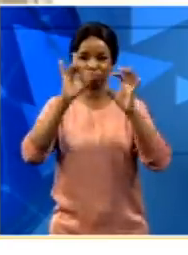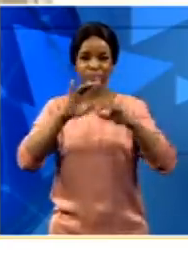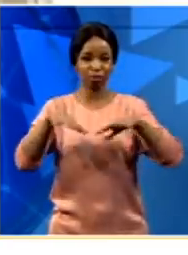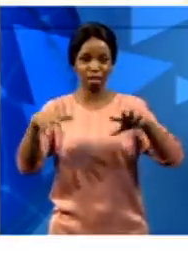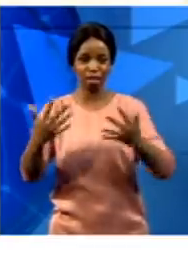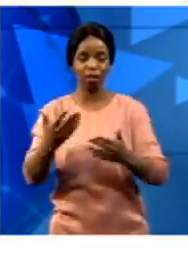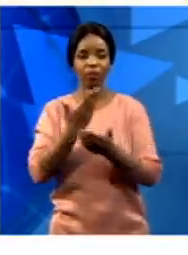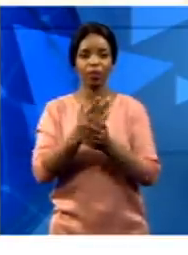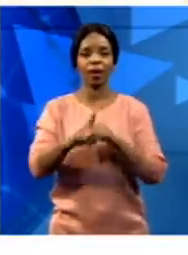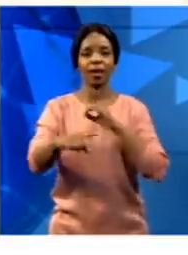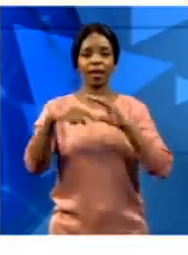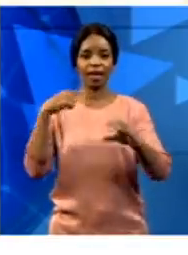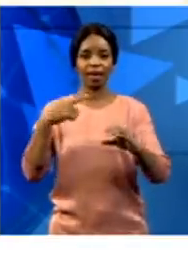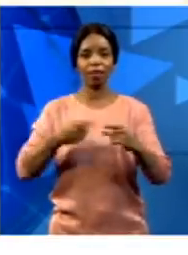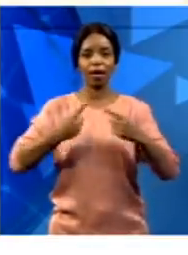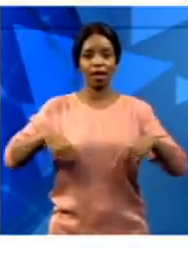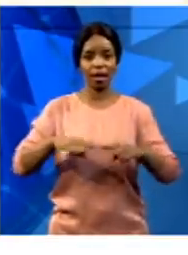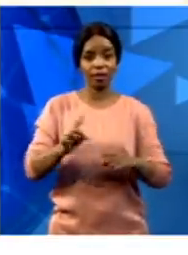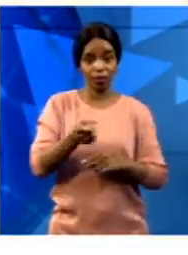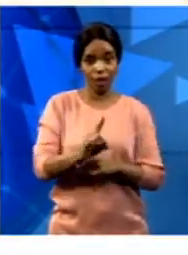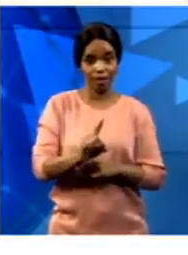an email hotline, which is